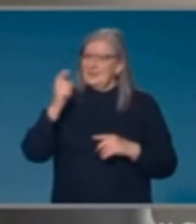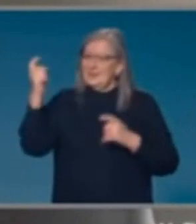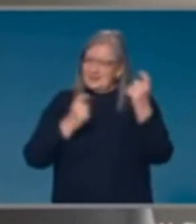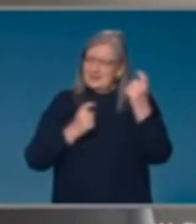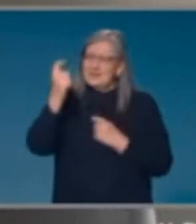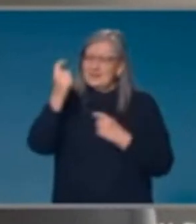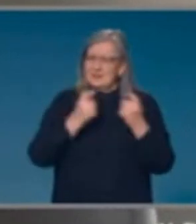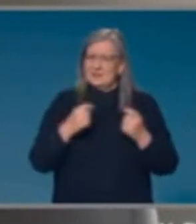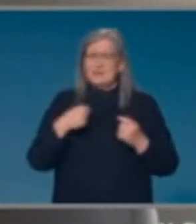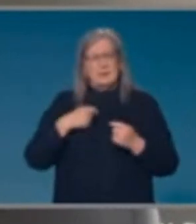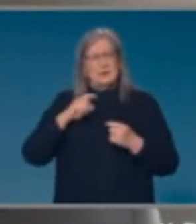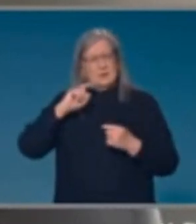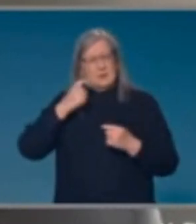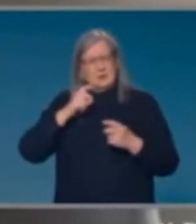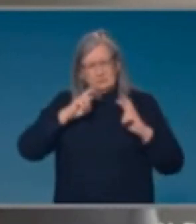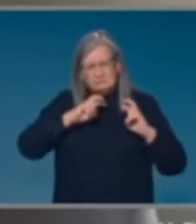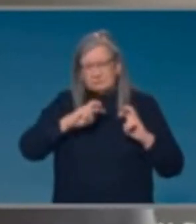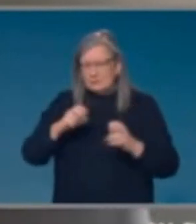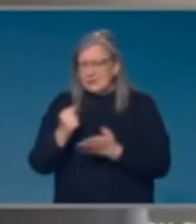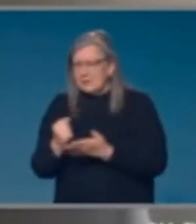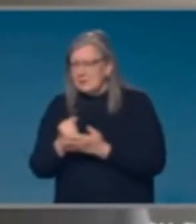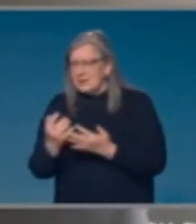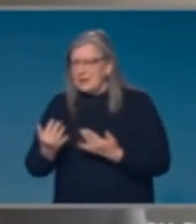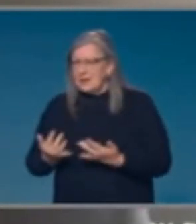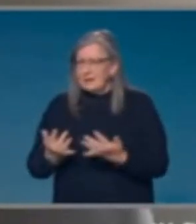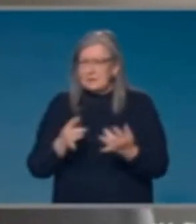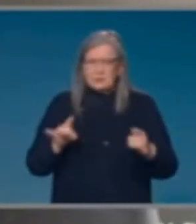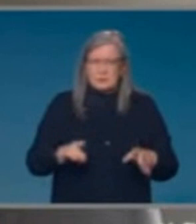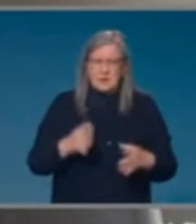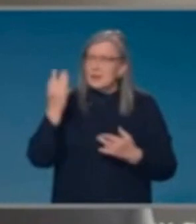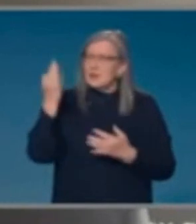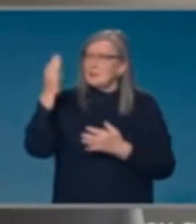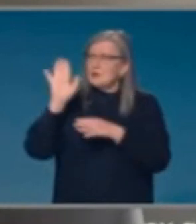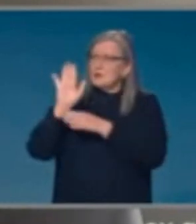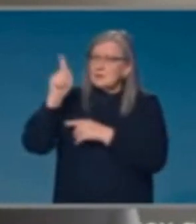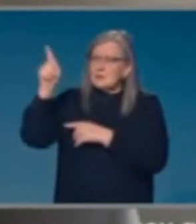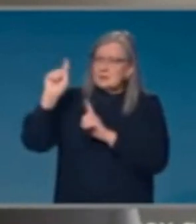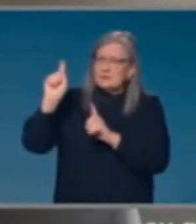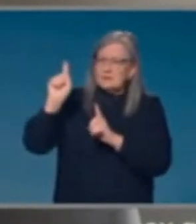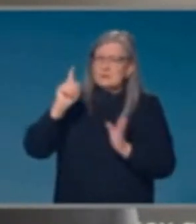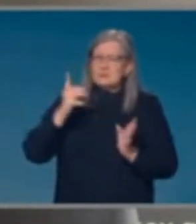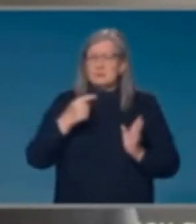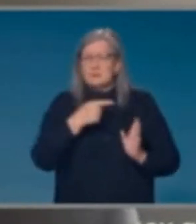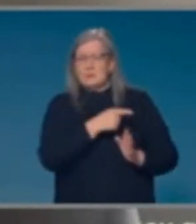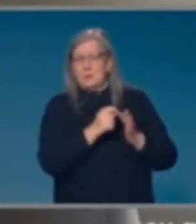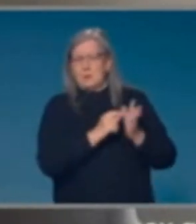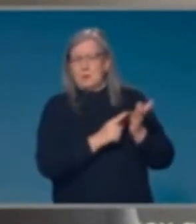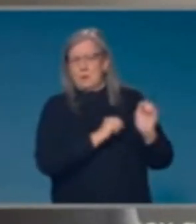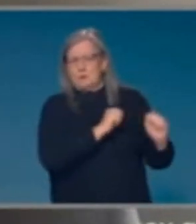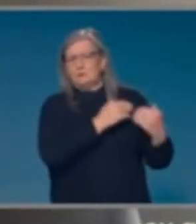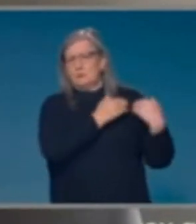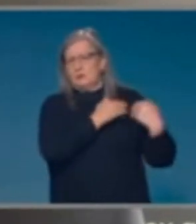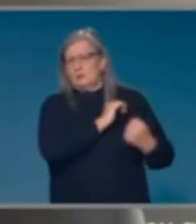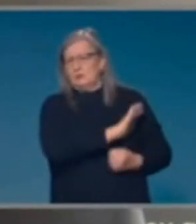epidemiology both in Australia and globally, and this is something that Paul's very much responsible for, to look at when it is safe